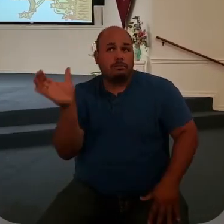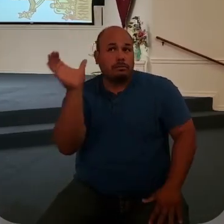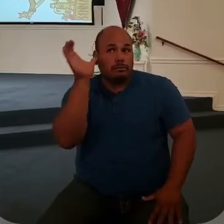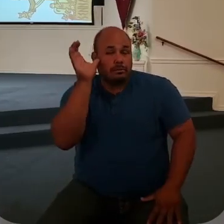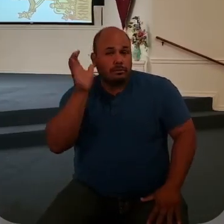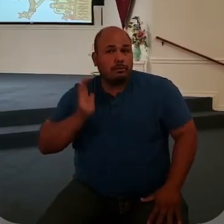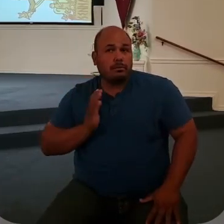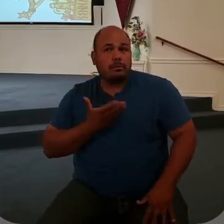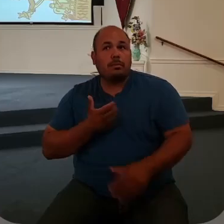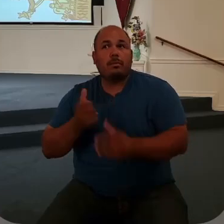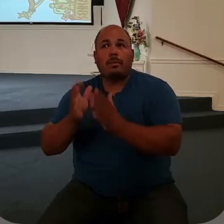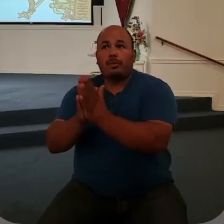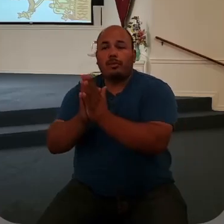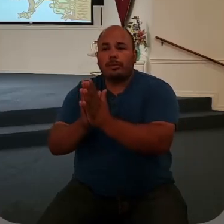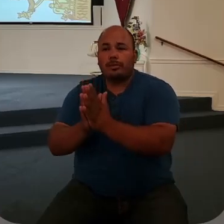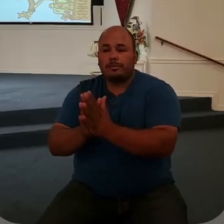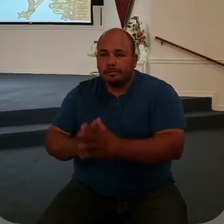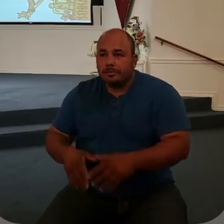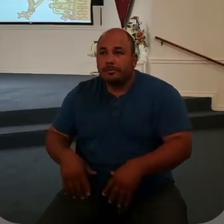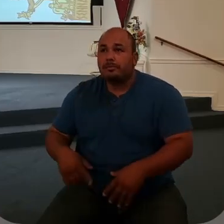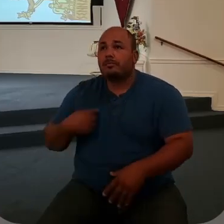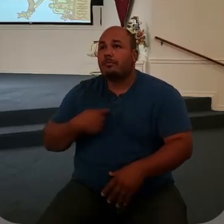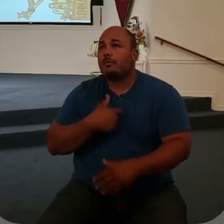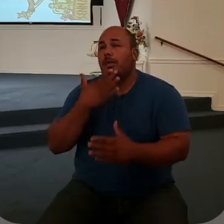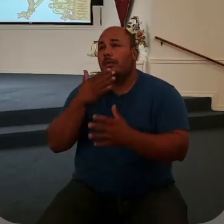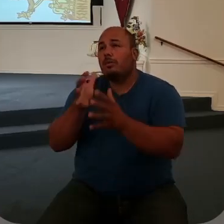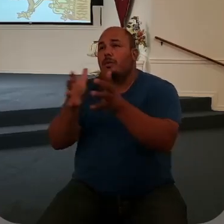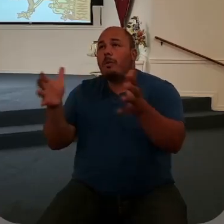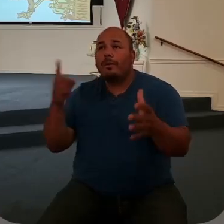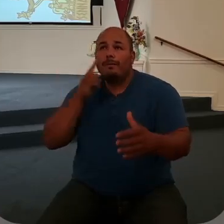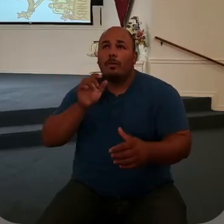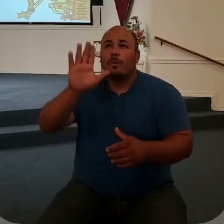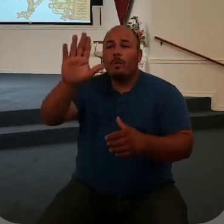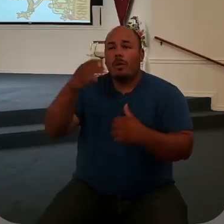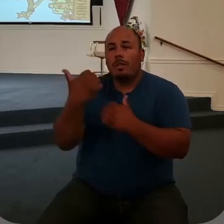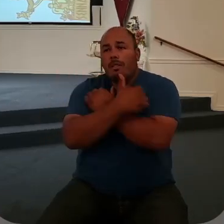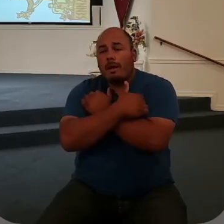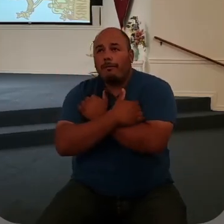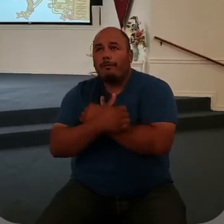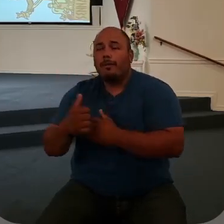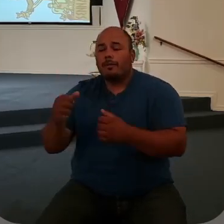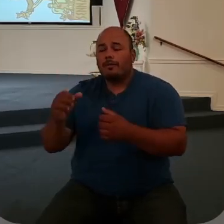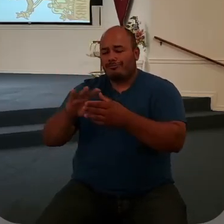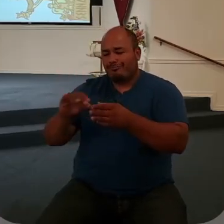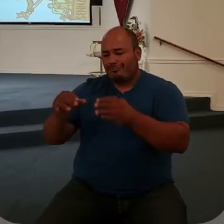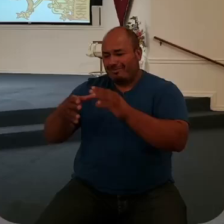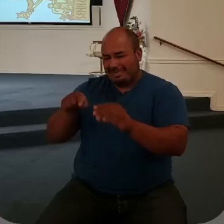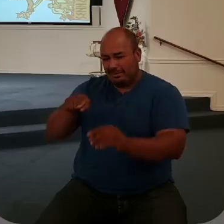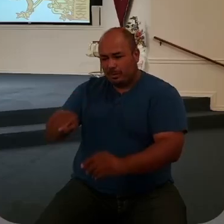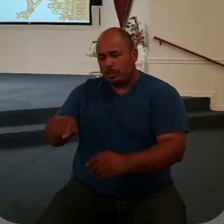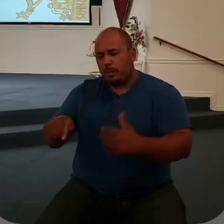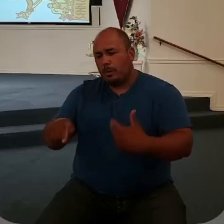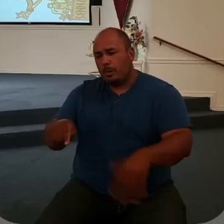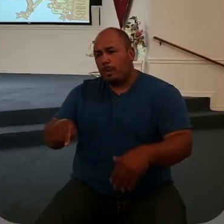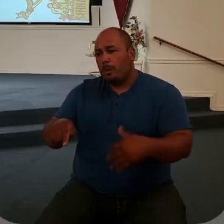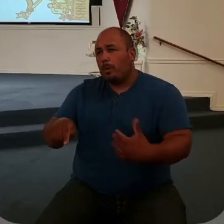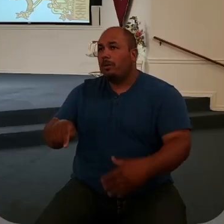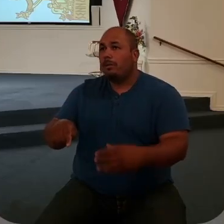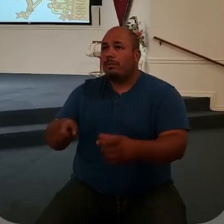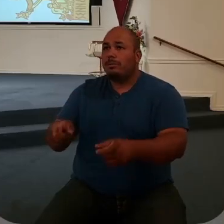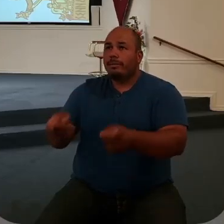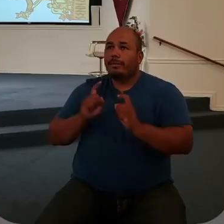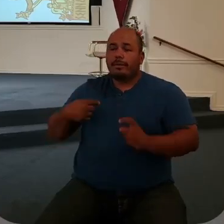times. Thank you for your great love for your people. Thank you for sharing this story with us, Lord, so that we might know the great things you have done in